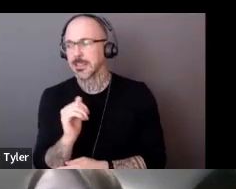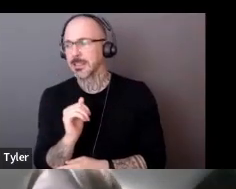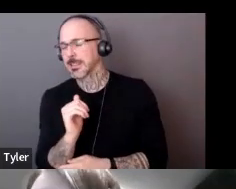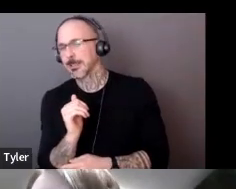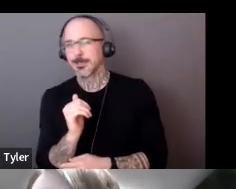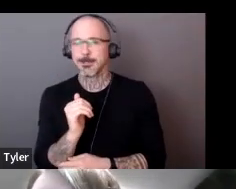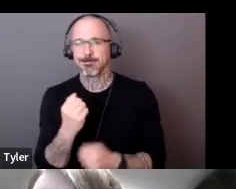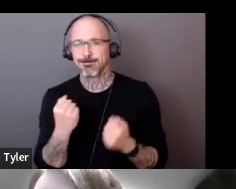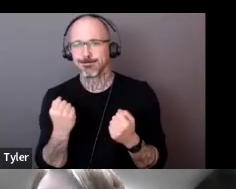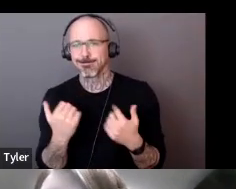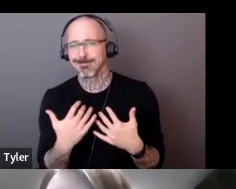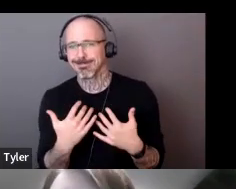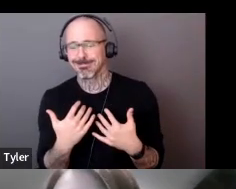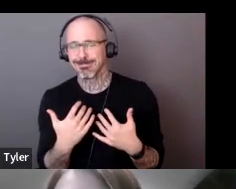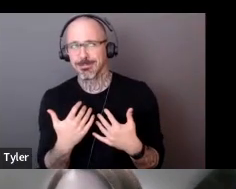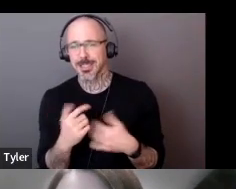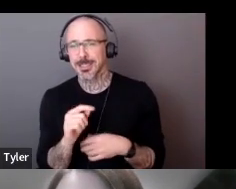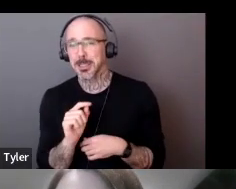bit first,